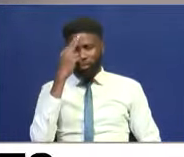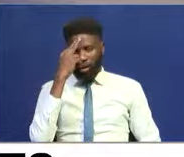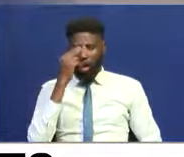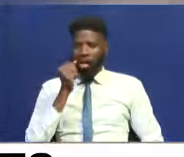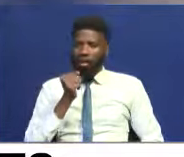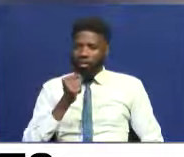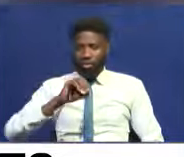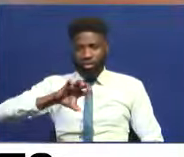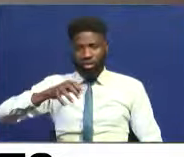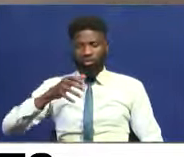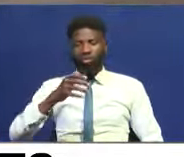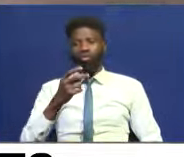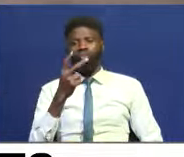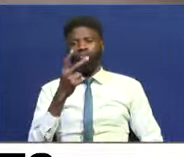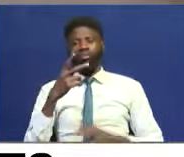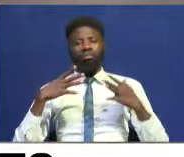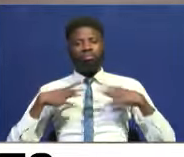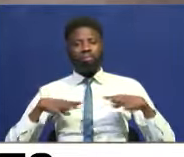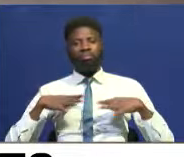least 2 lives.